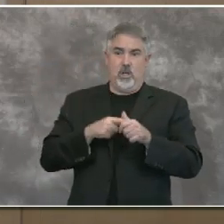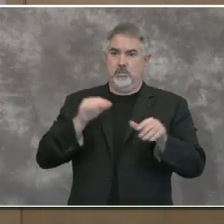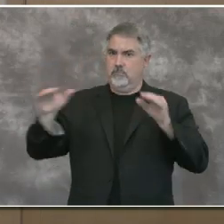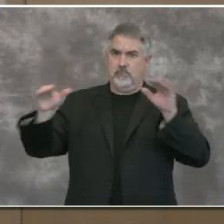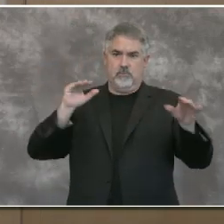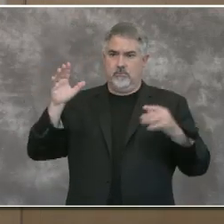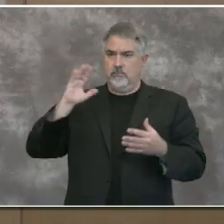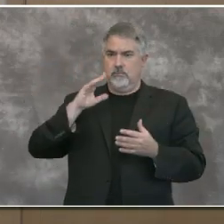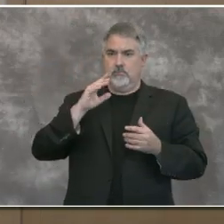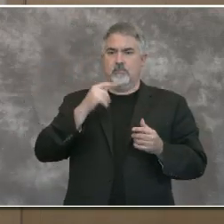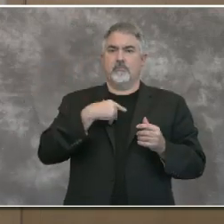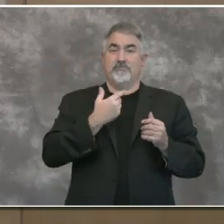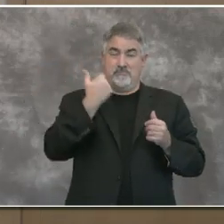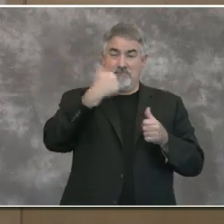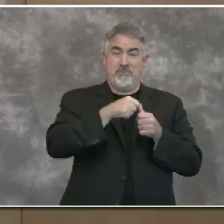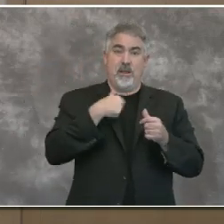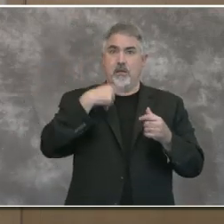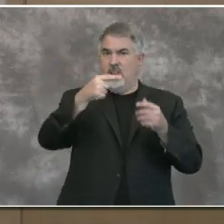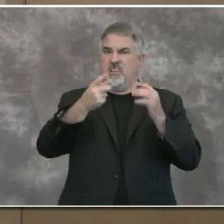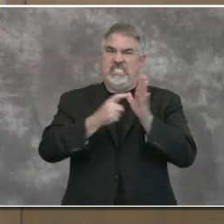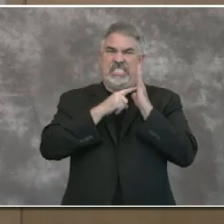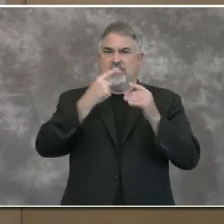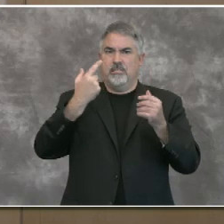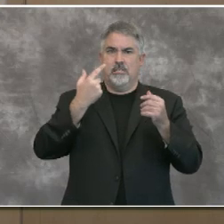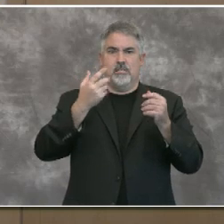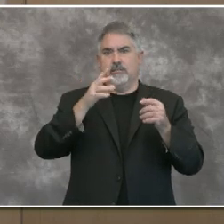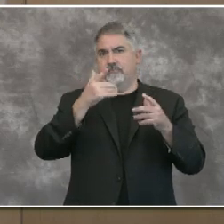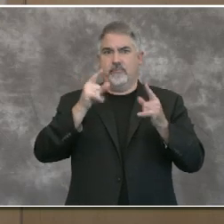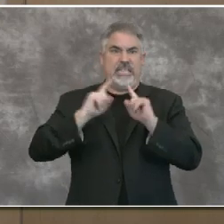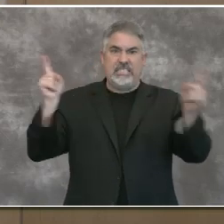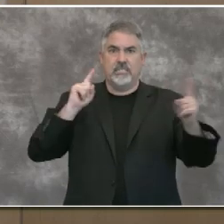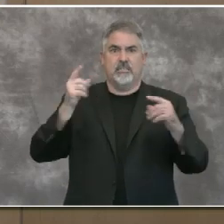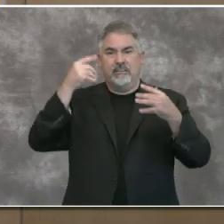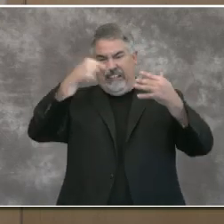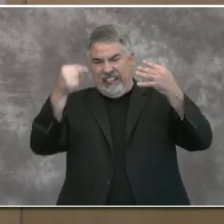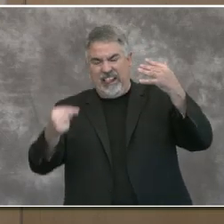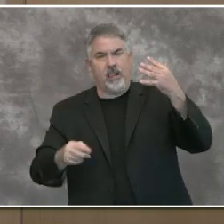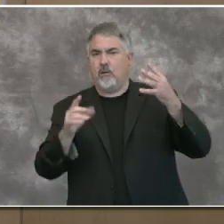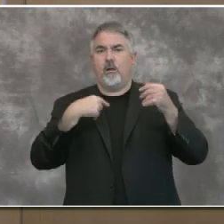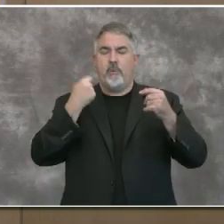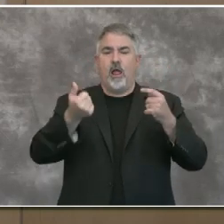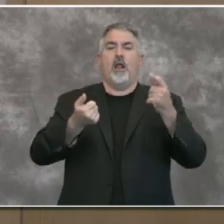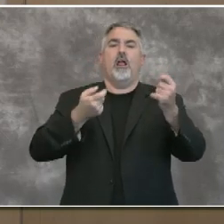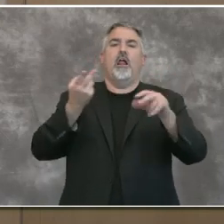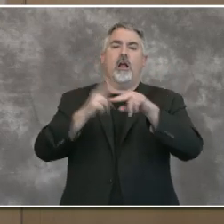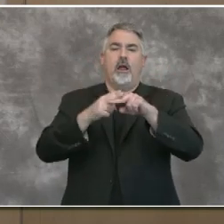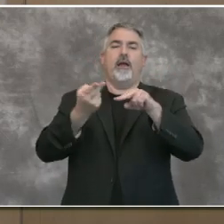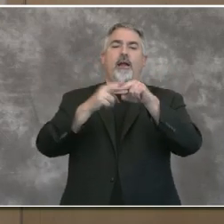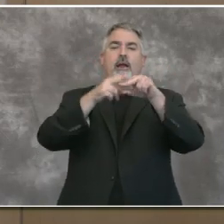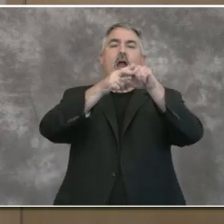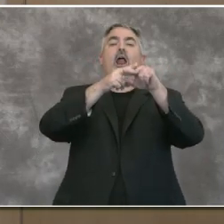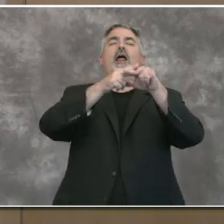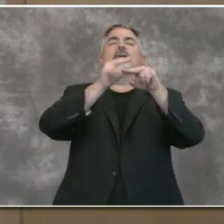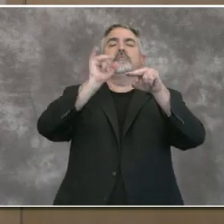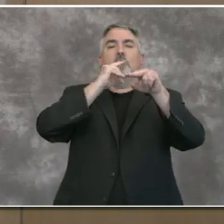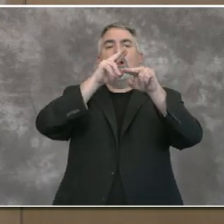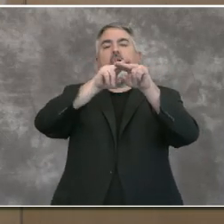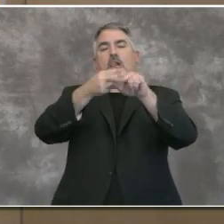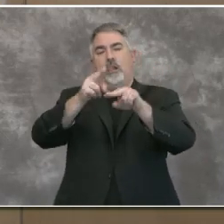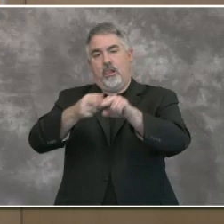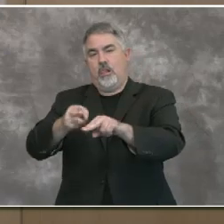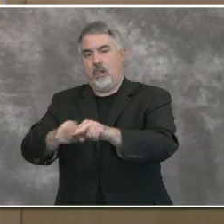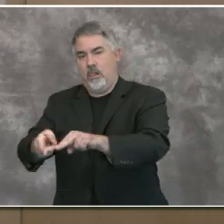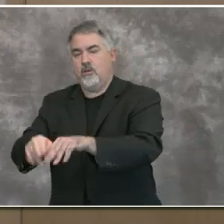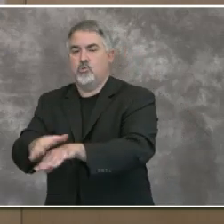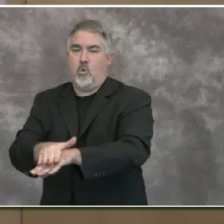different strategies at a time. So we will do something very similar in the reverse, but at what time we will do that, I cannot give